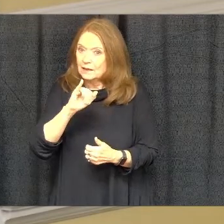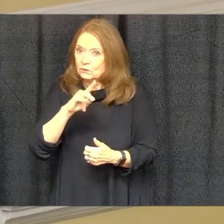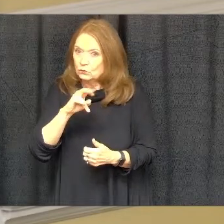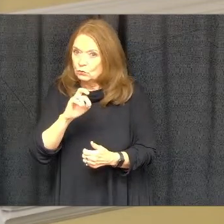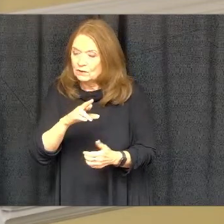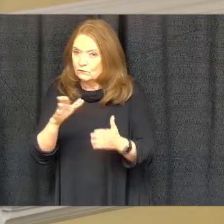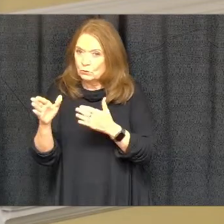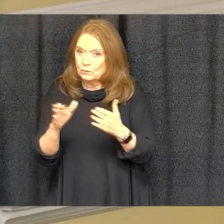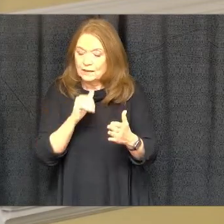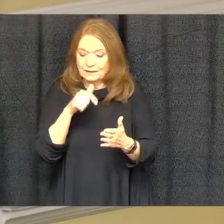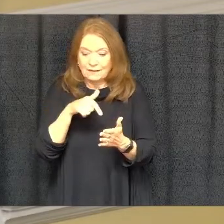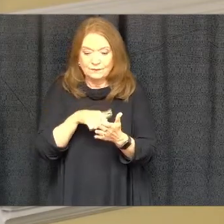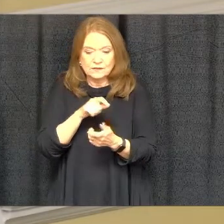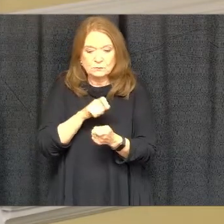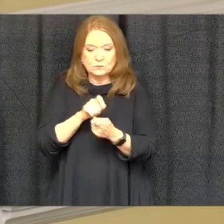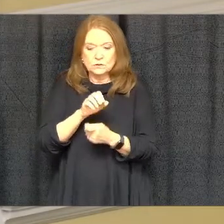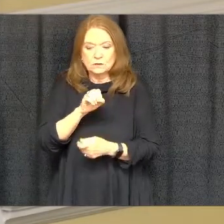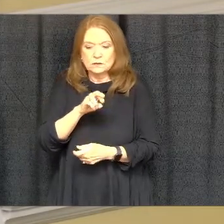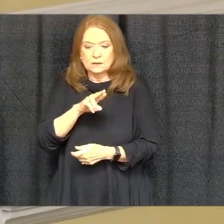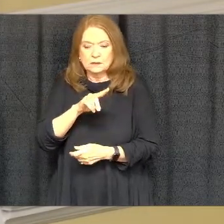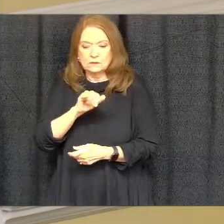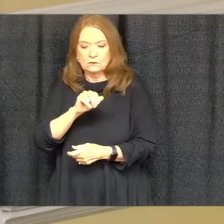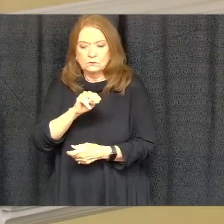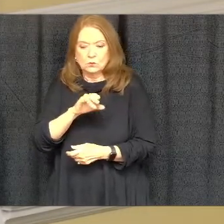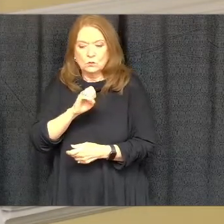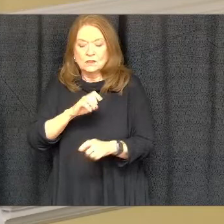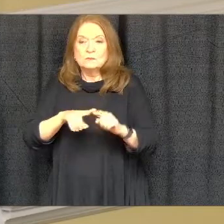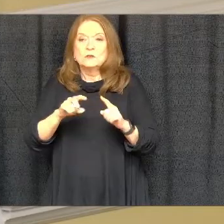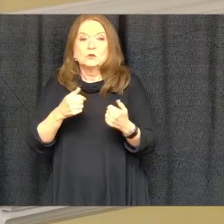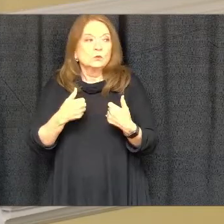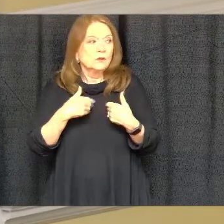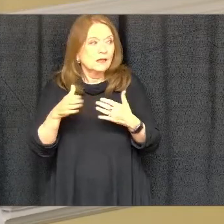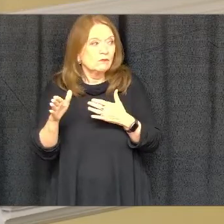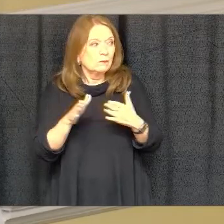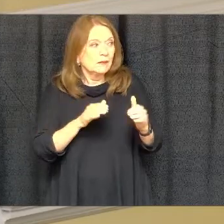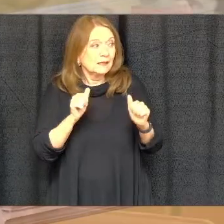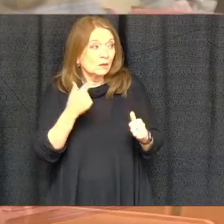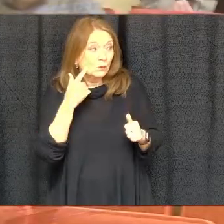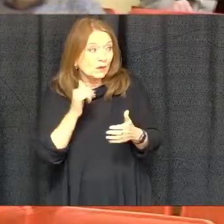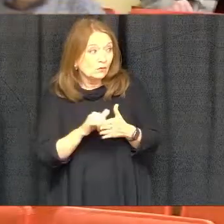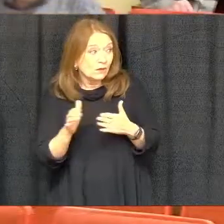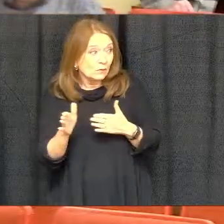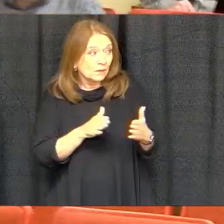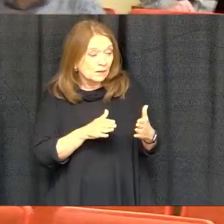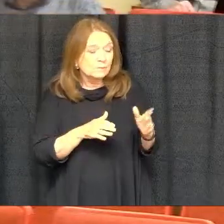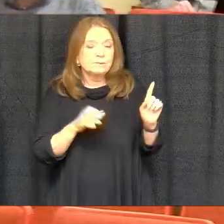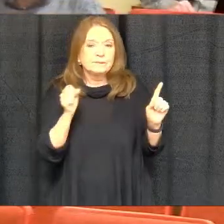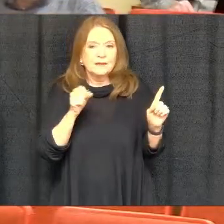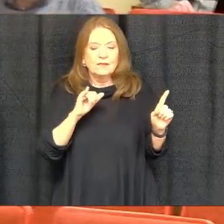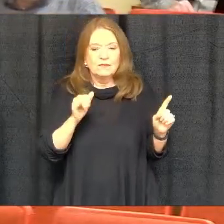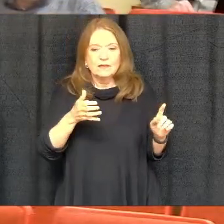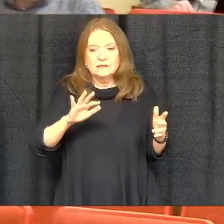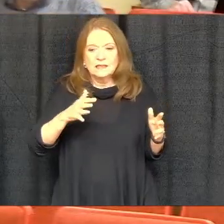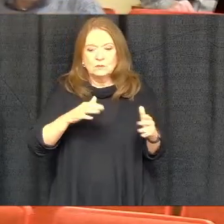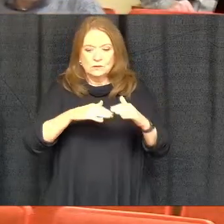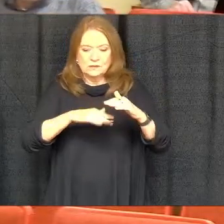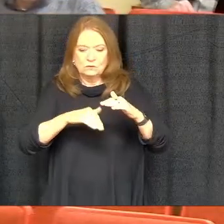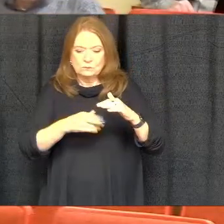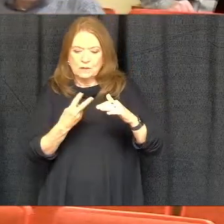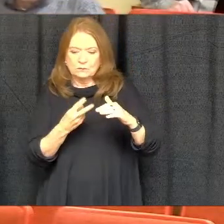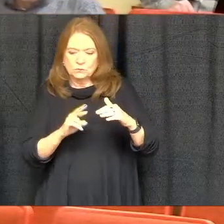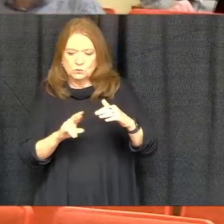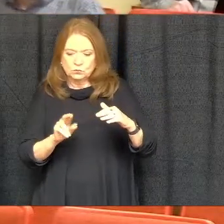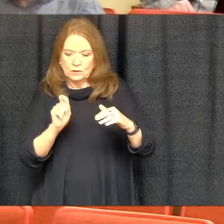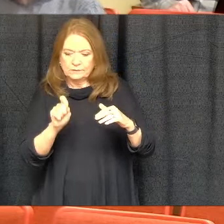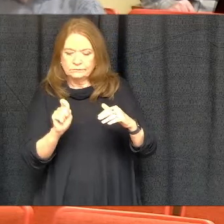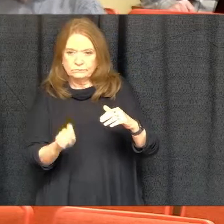Not this particular ordinance, but do we have a Yes. plan to, okay, can Yes. we hear that? Sure, and that's kind of what's in those bottom two right bullets. So the